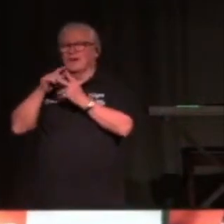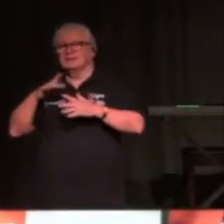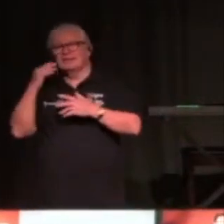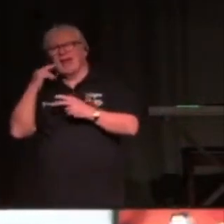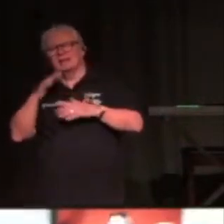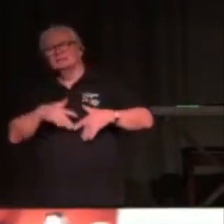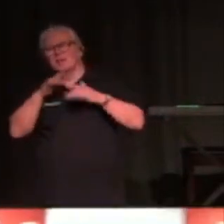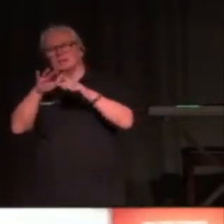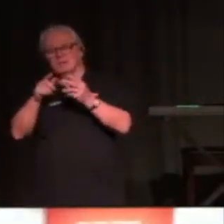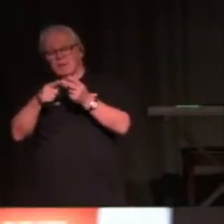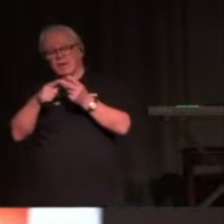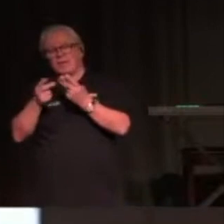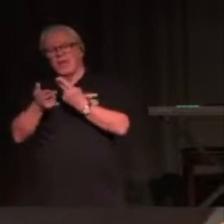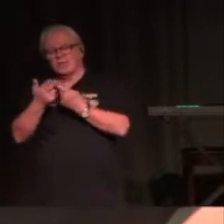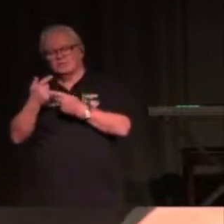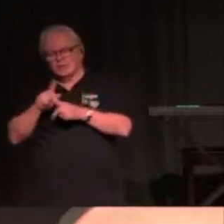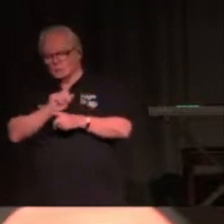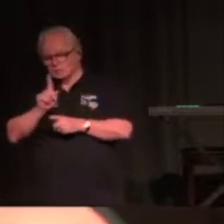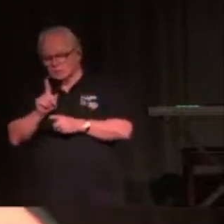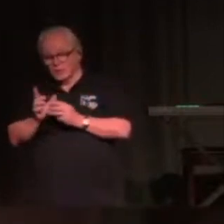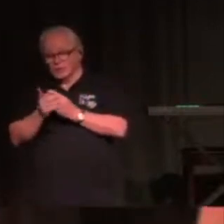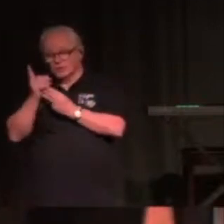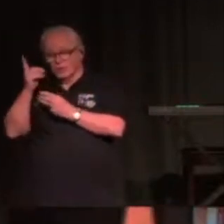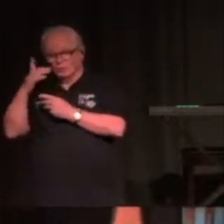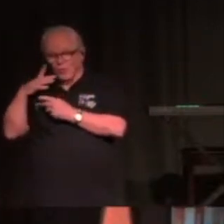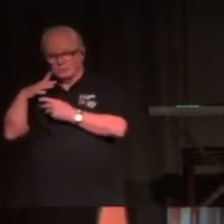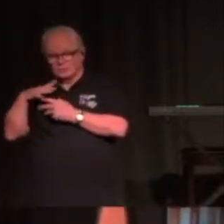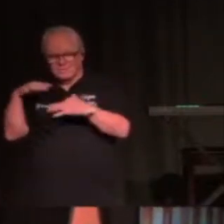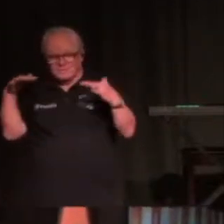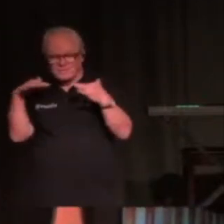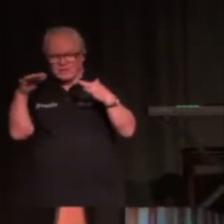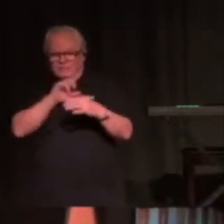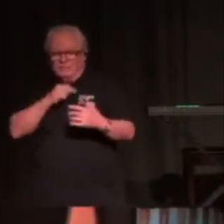I thank God that we have a wrestling God that will fight for you.